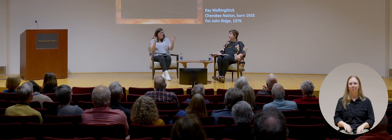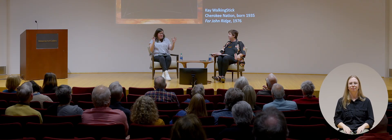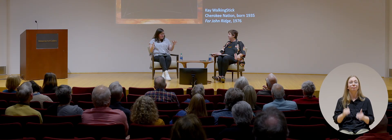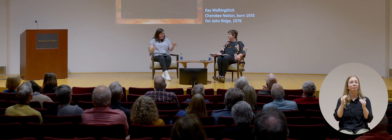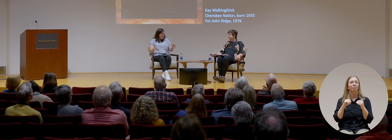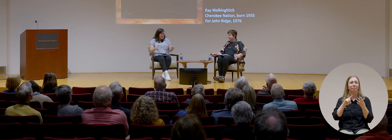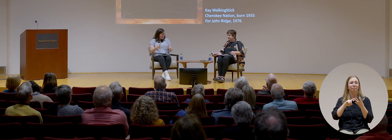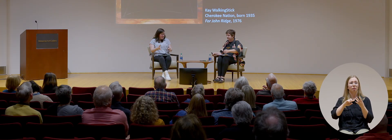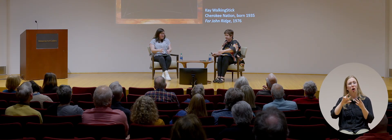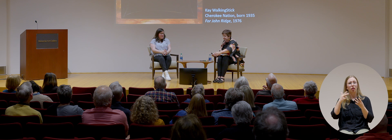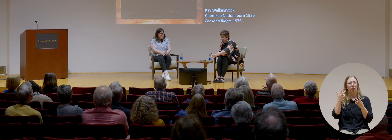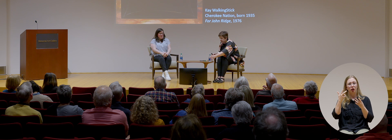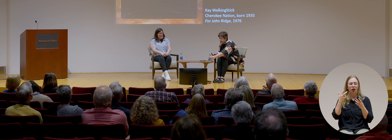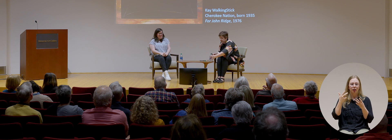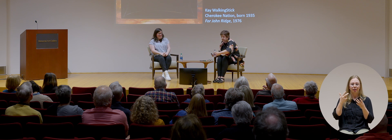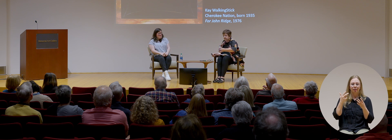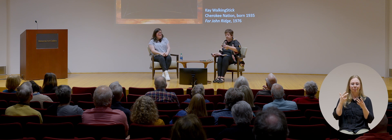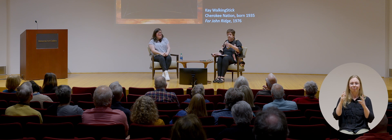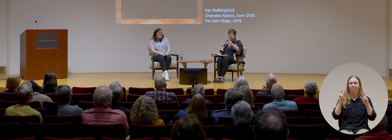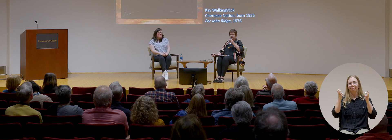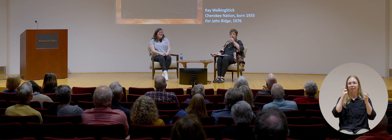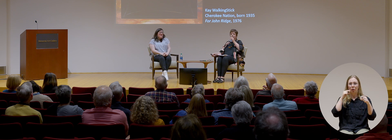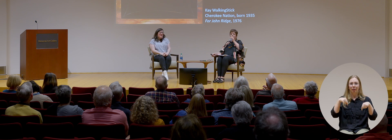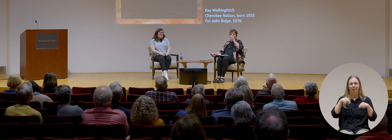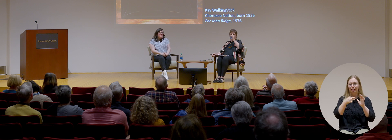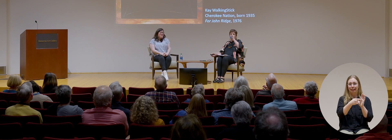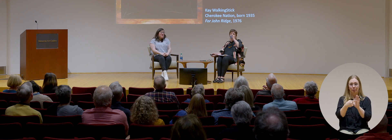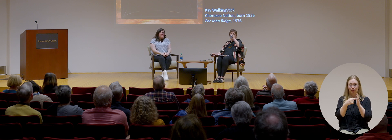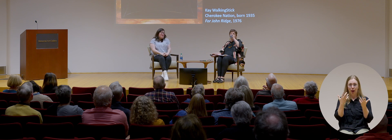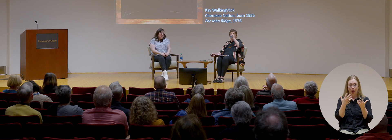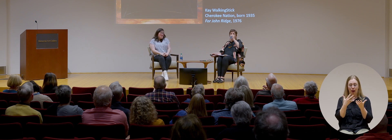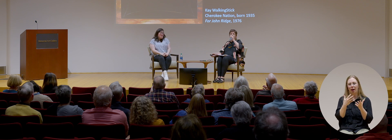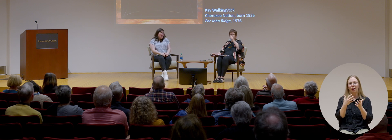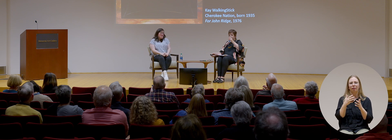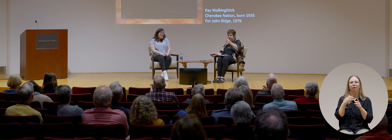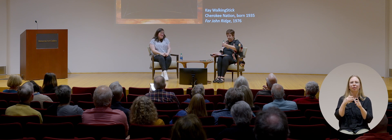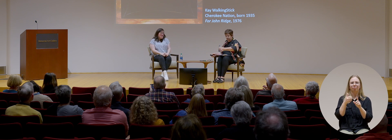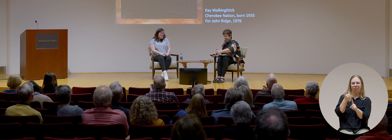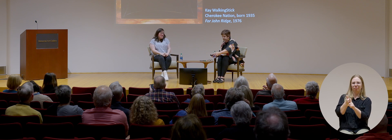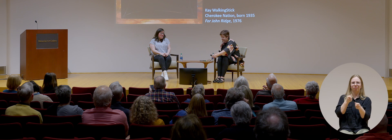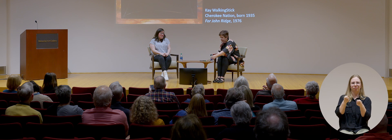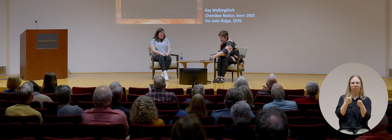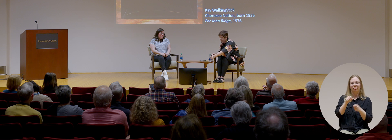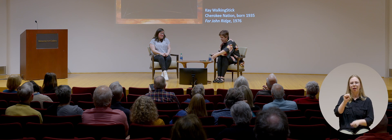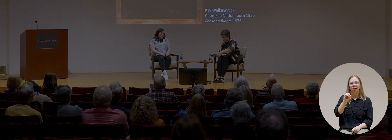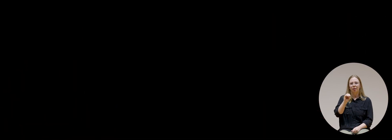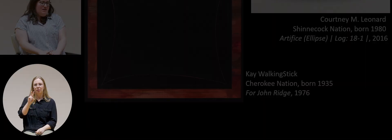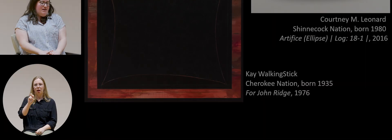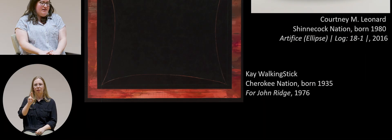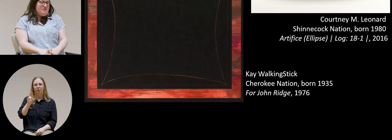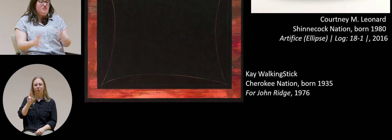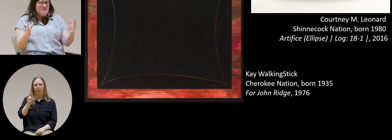section, in no particular order necessarily, just the third in this presentation, is sovereignty. And this is a topic